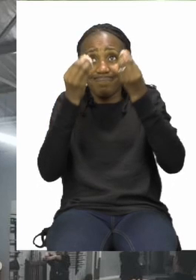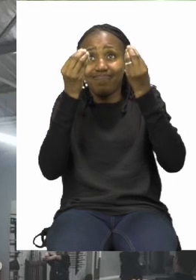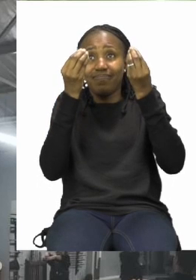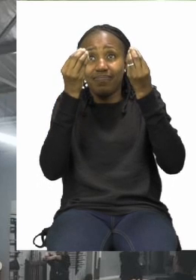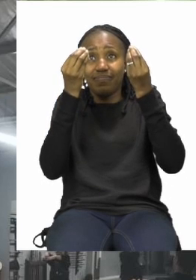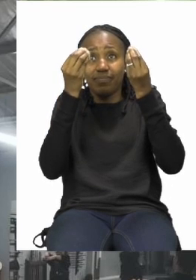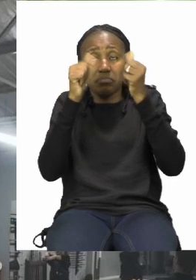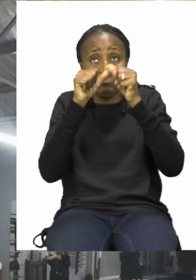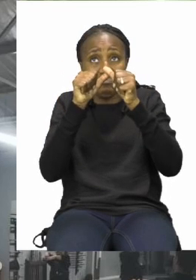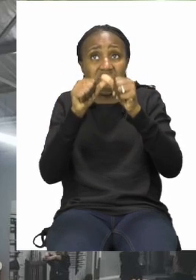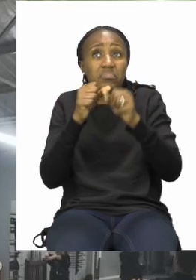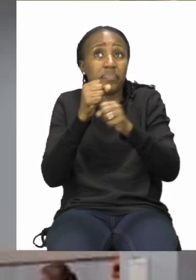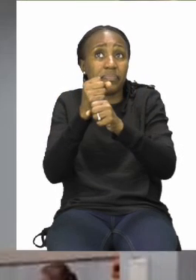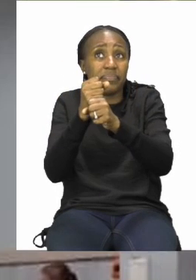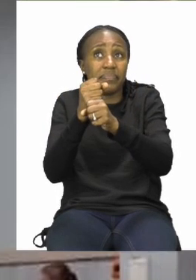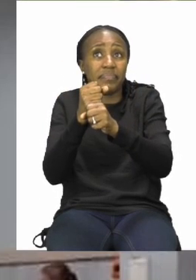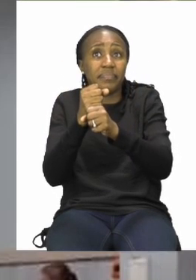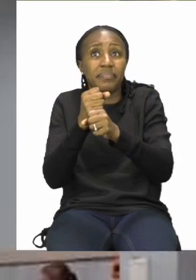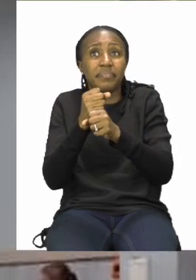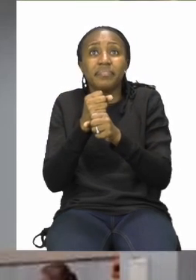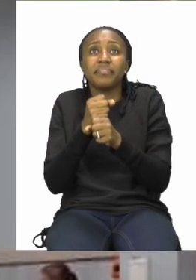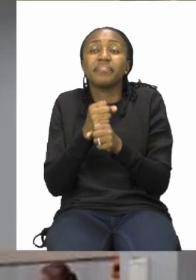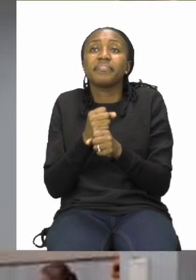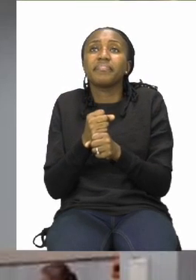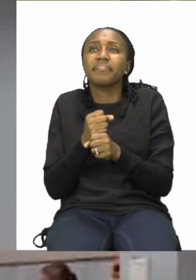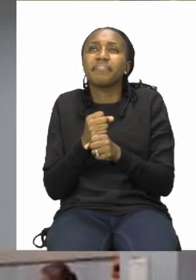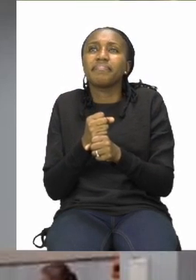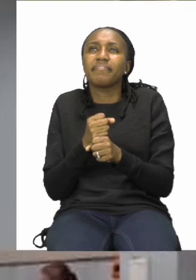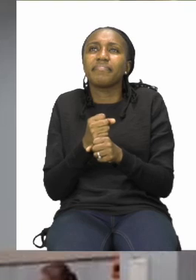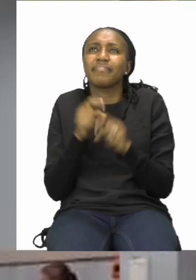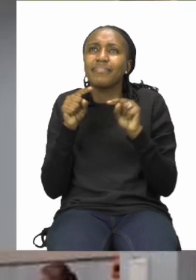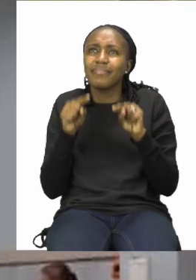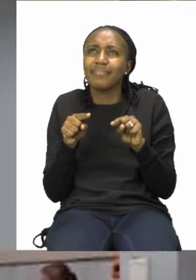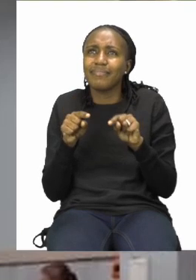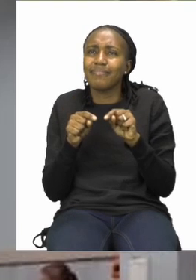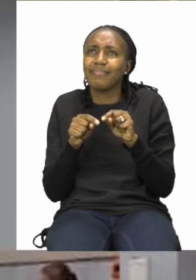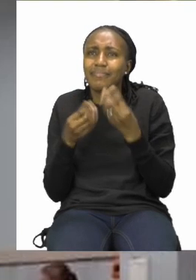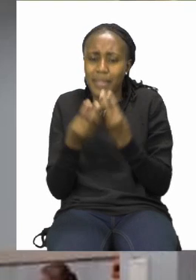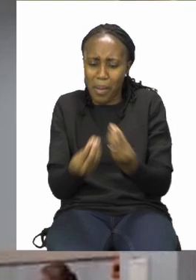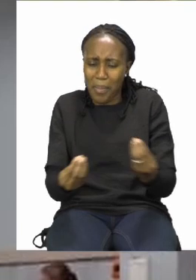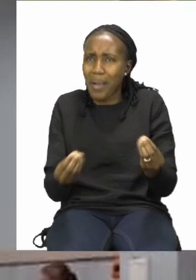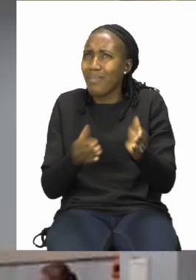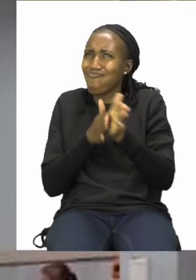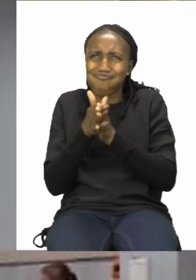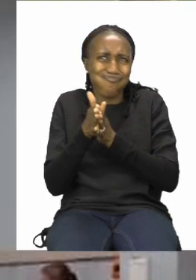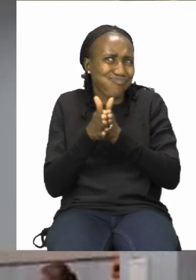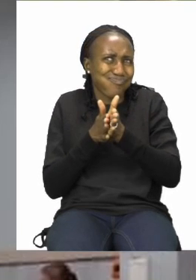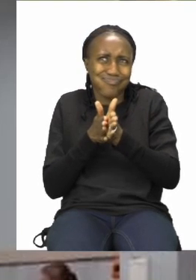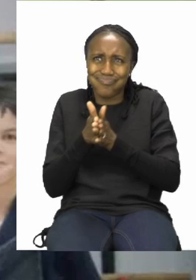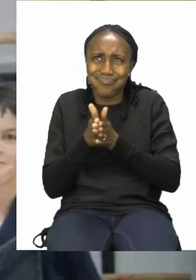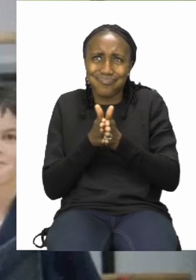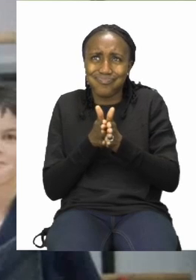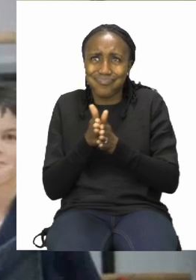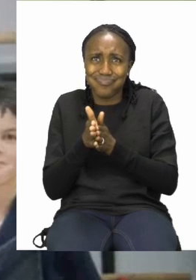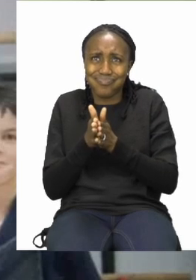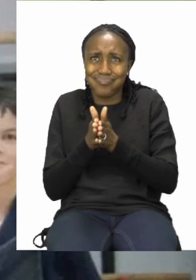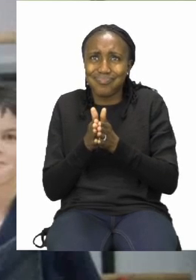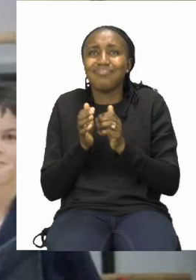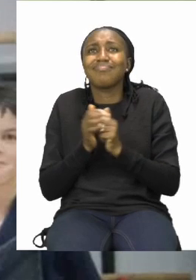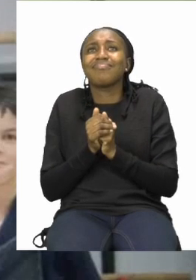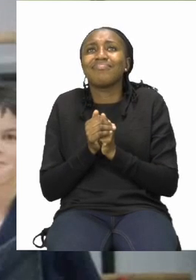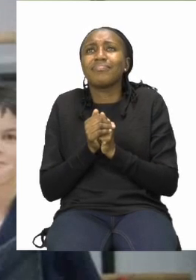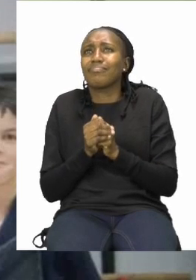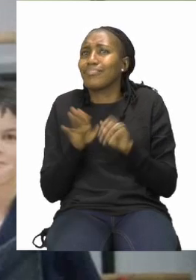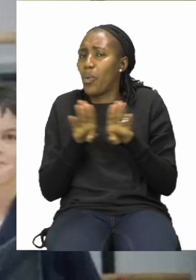there, and we have a lot of interest from children. So the kiddie class is doing very well